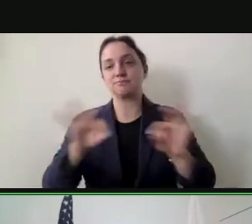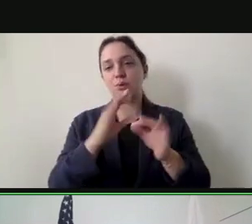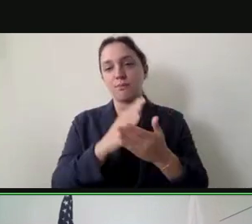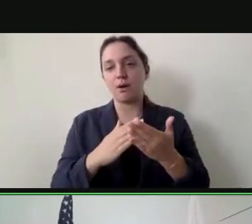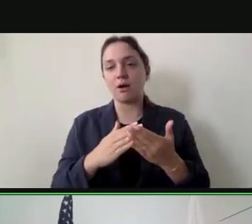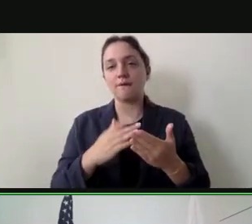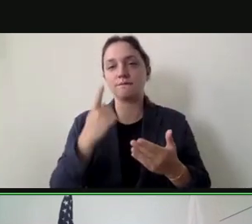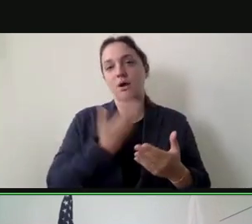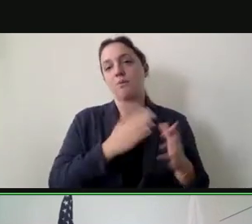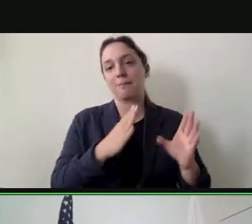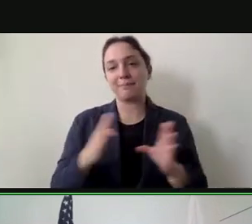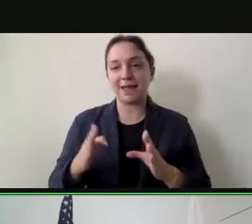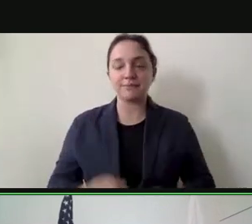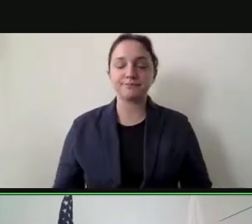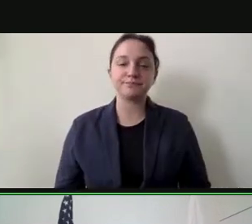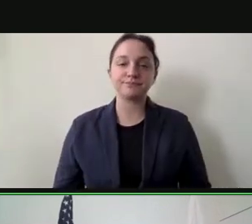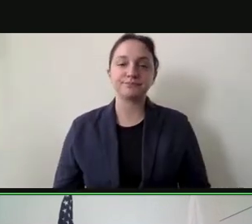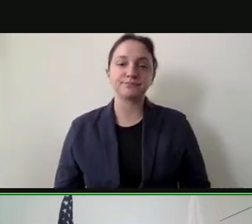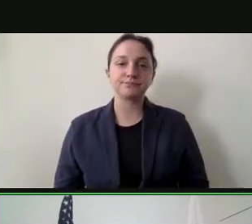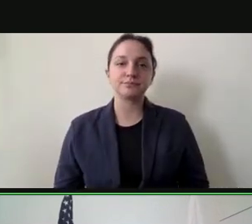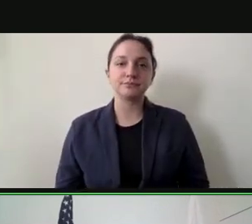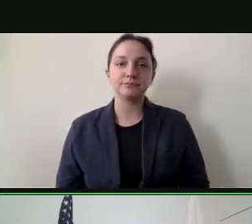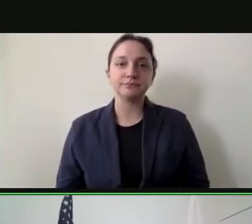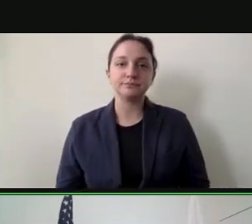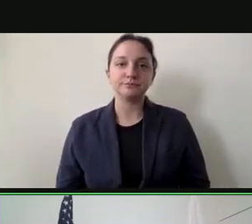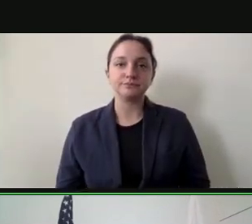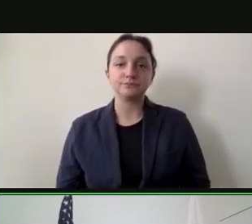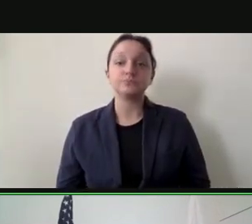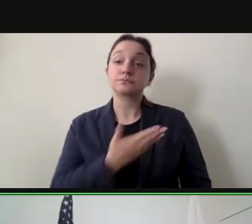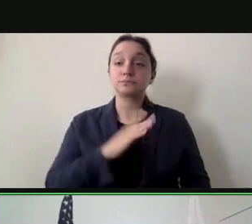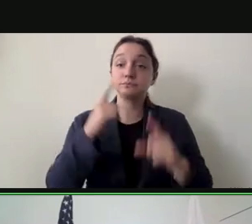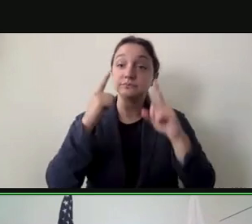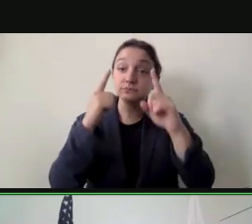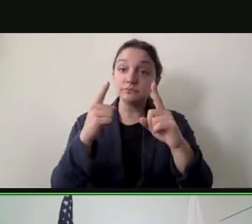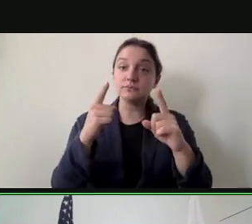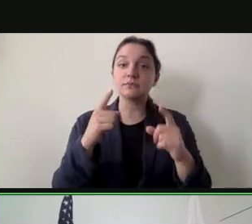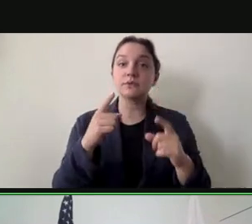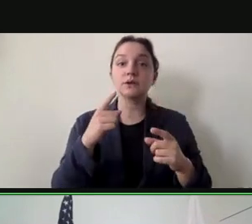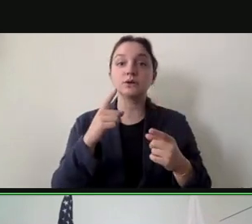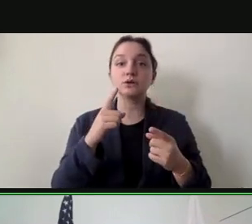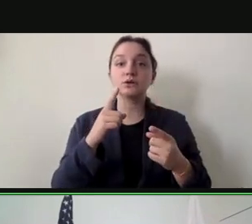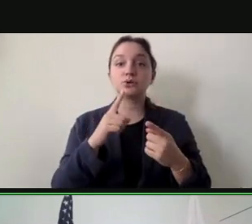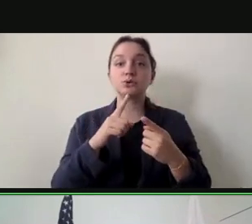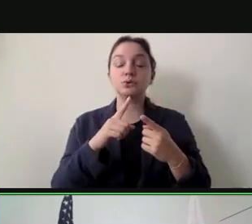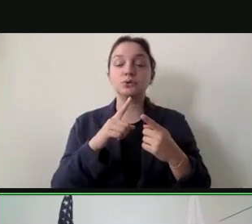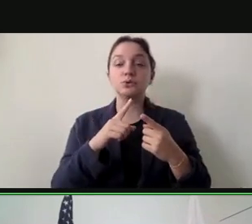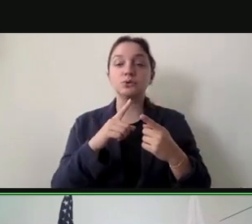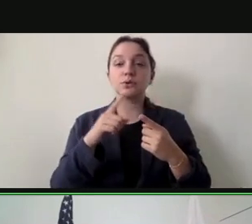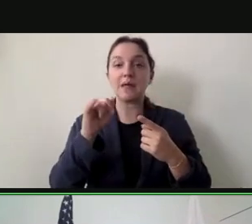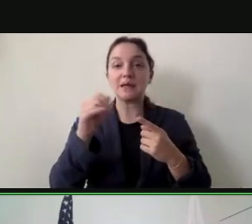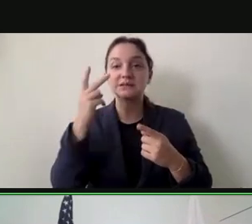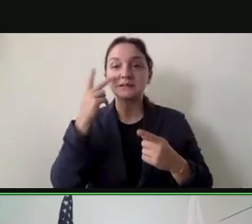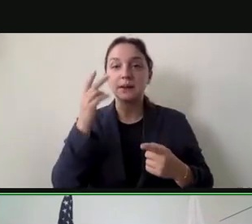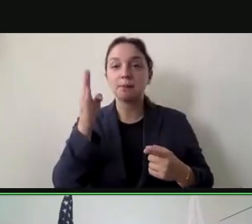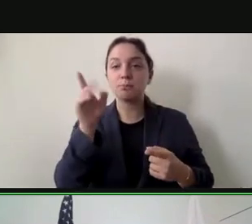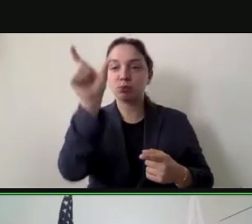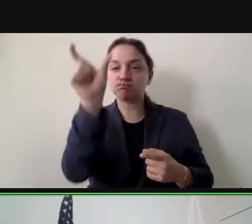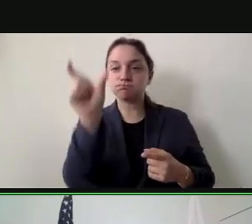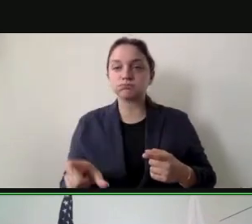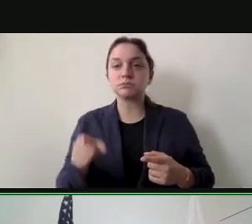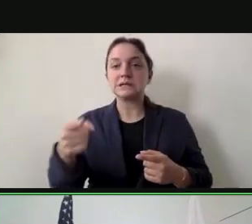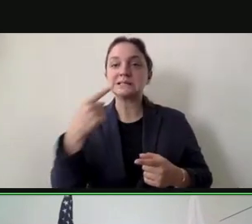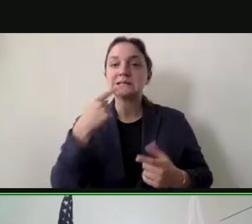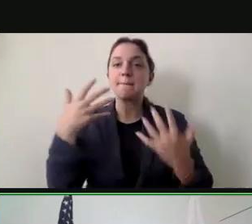that in concert with the issues on the side of this page, to make sure that we're mainstreaming it in the federal workforce,